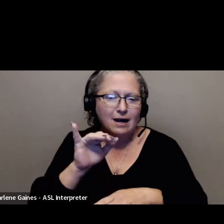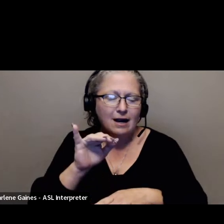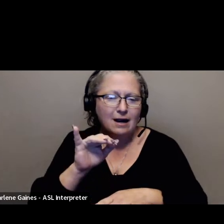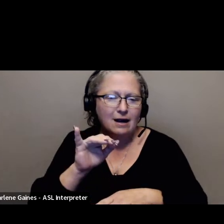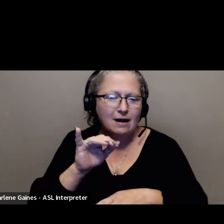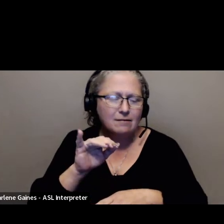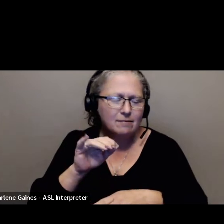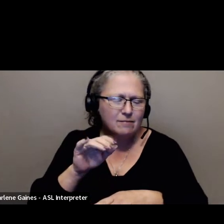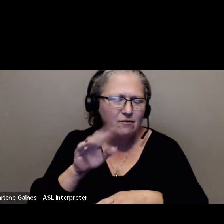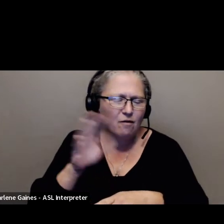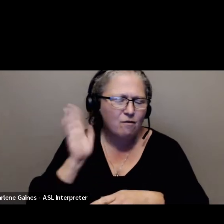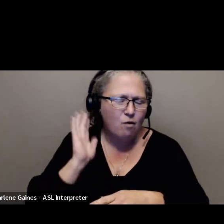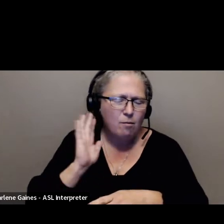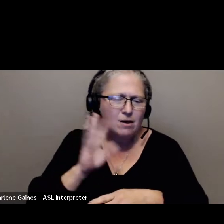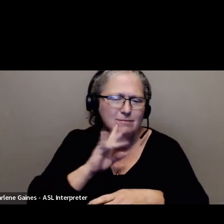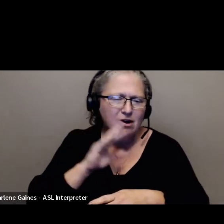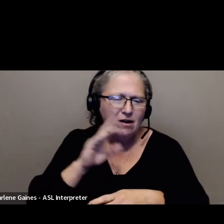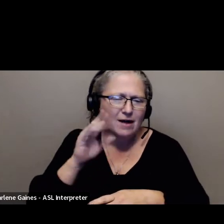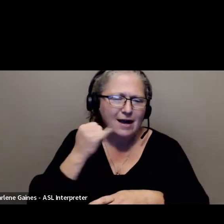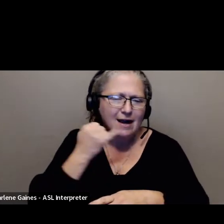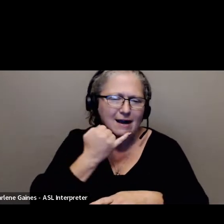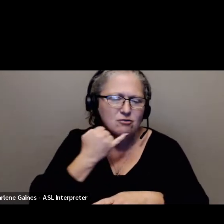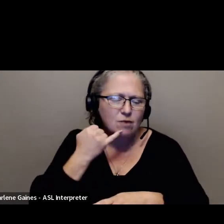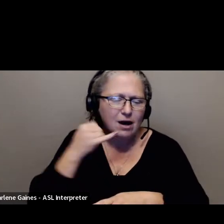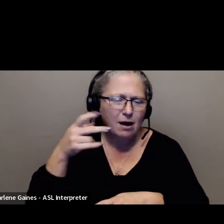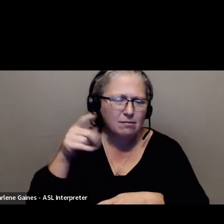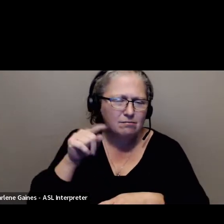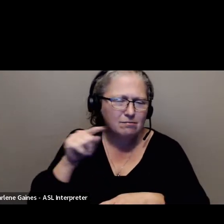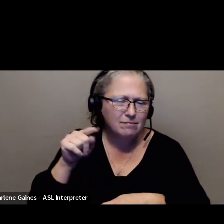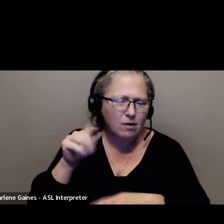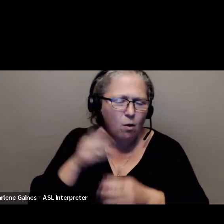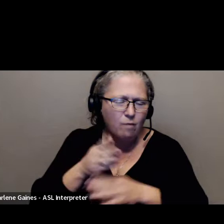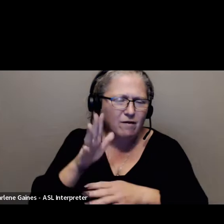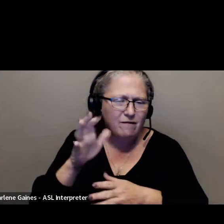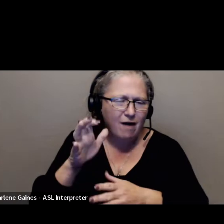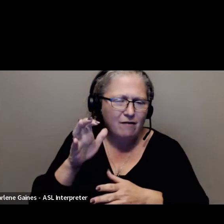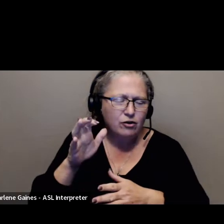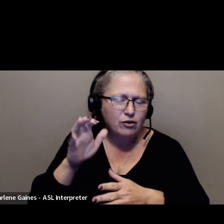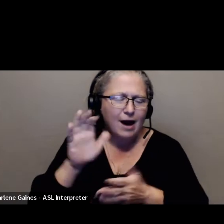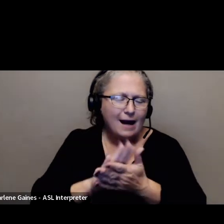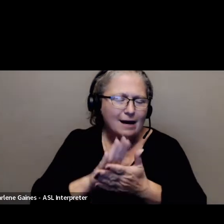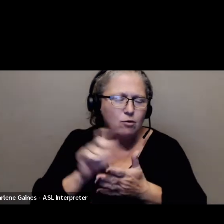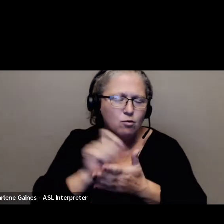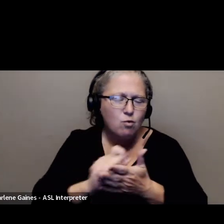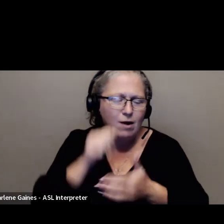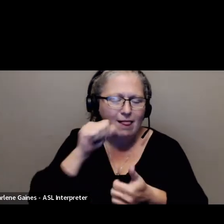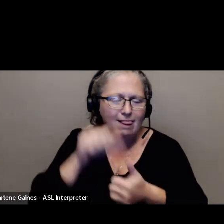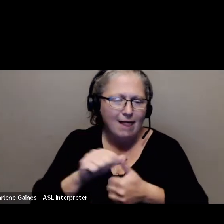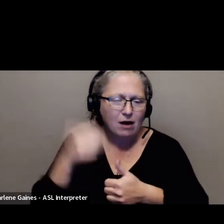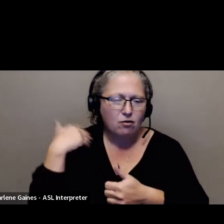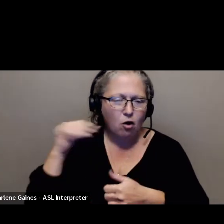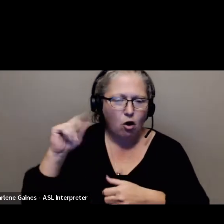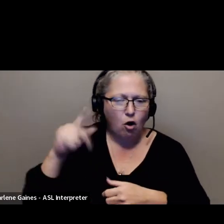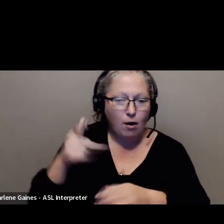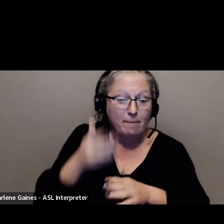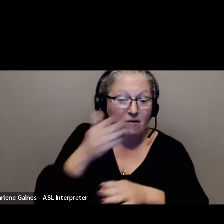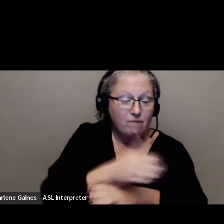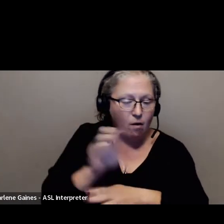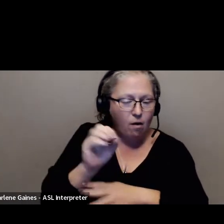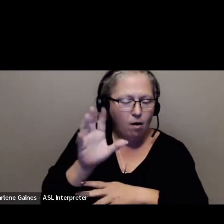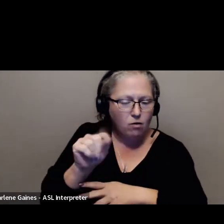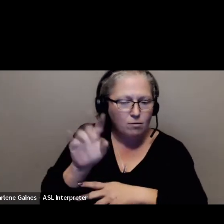Former Speaker of the Israeli Parliament, Avram Berg, and over 1,500 academics wrote a letter in August, before October